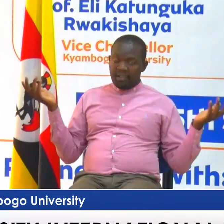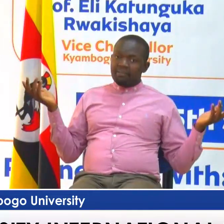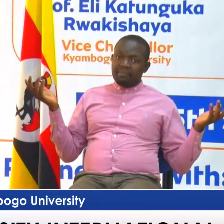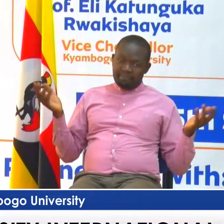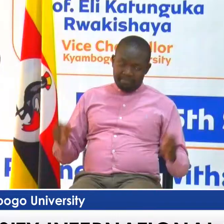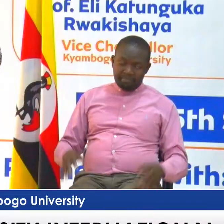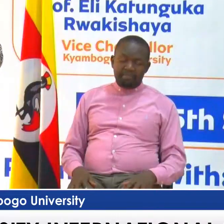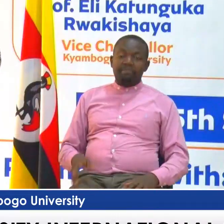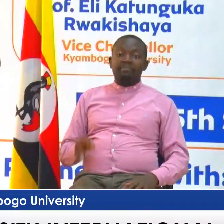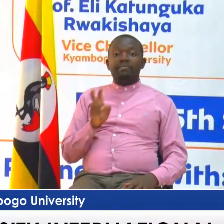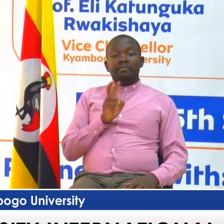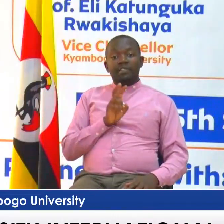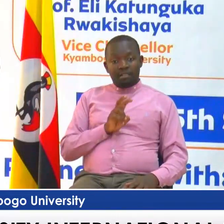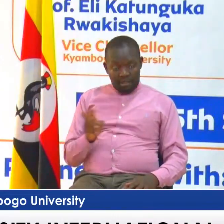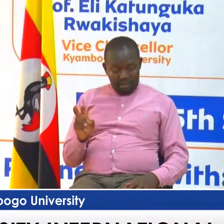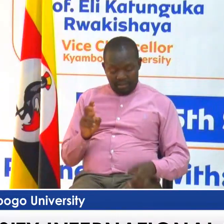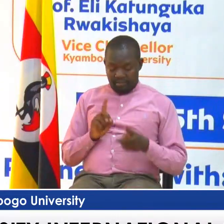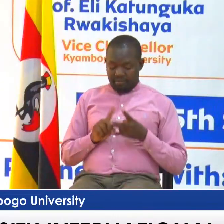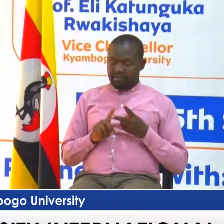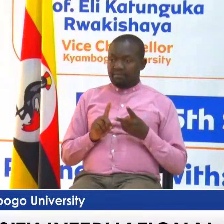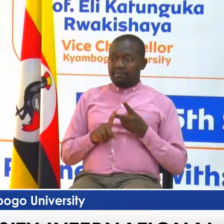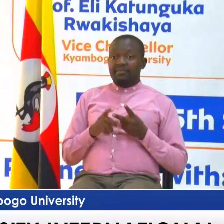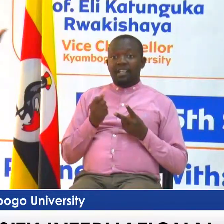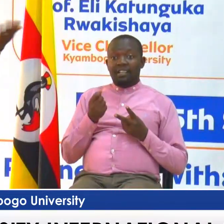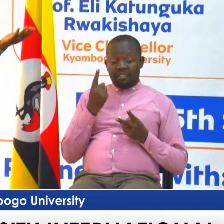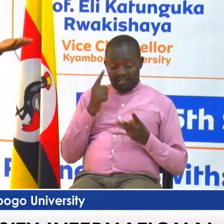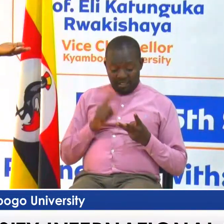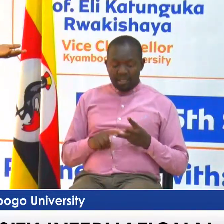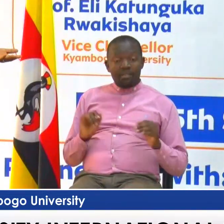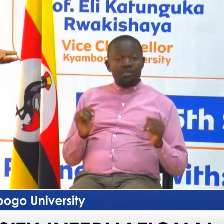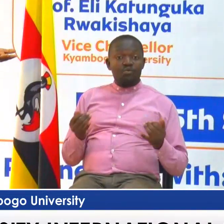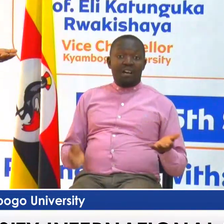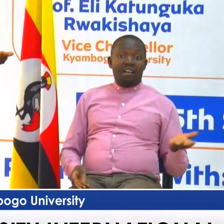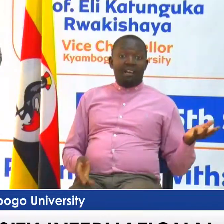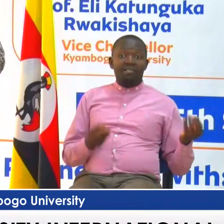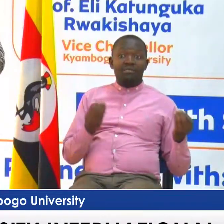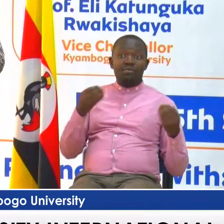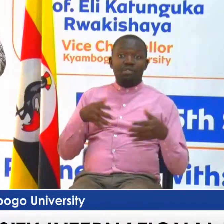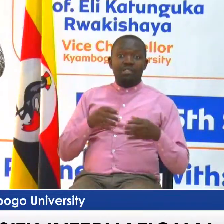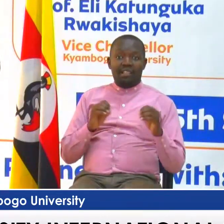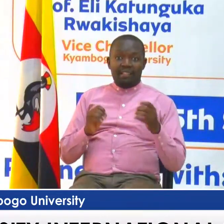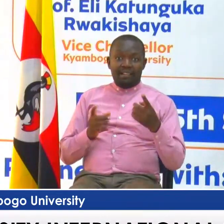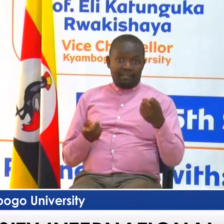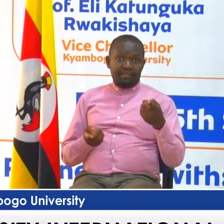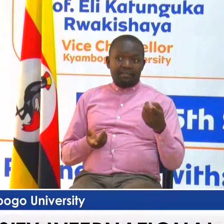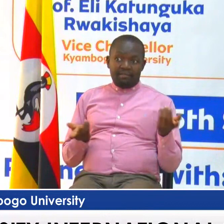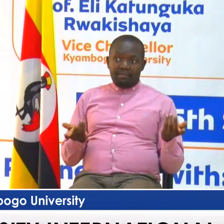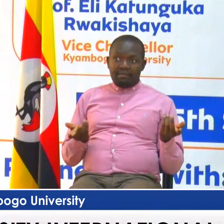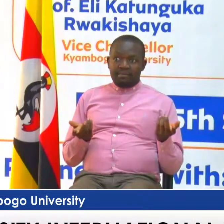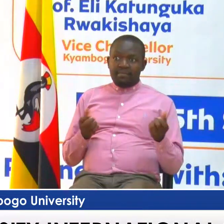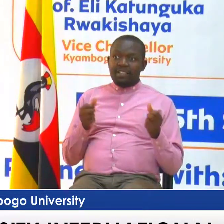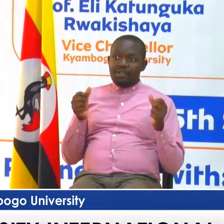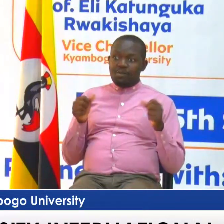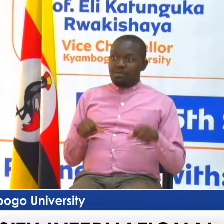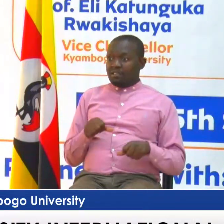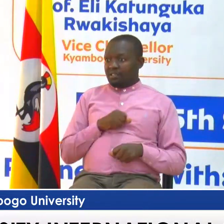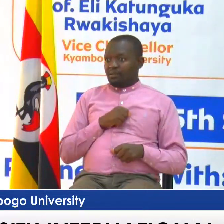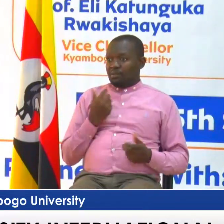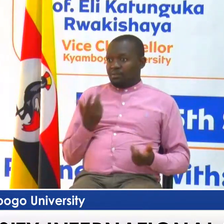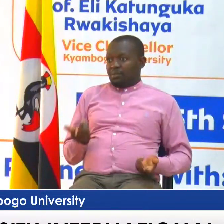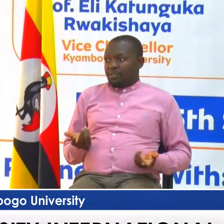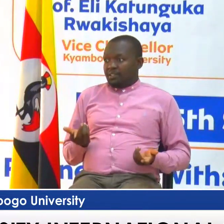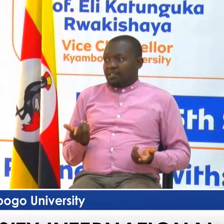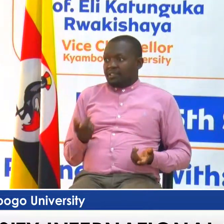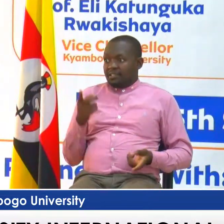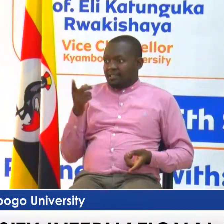Yes, read, understand things, try things. And he said you have nothing to lose. The worst they can do to you is to refuse. You